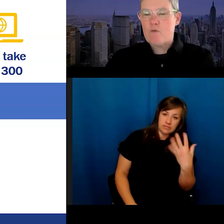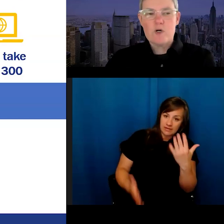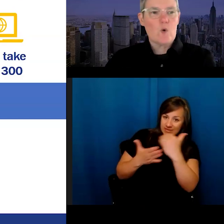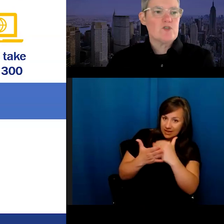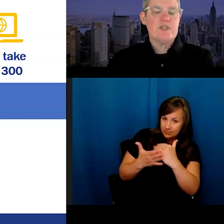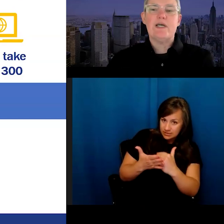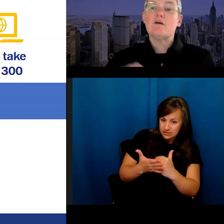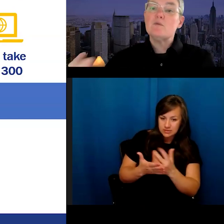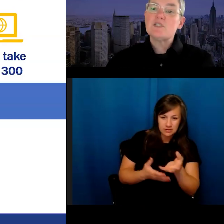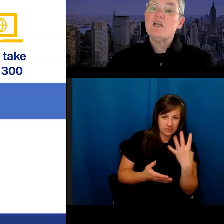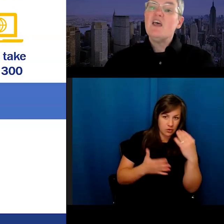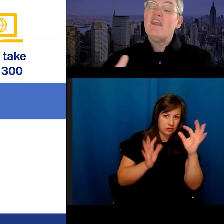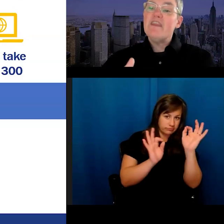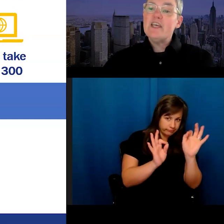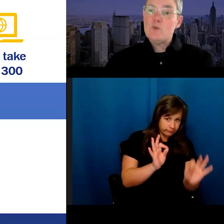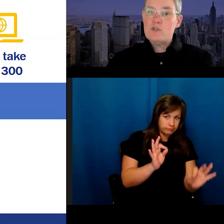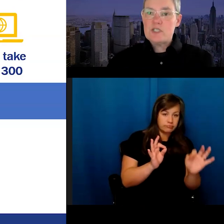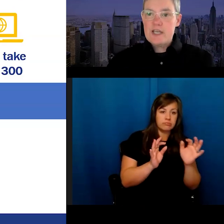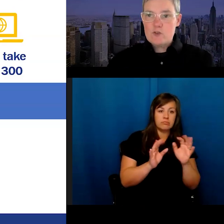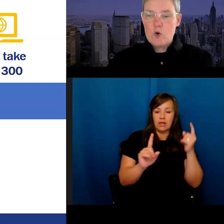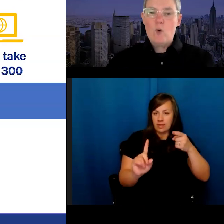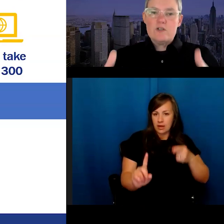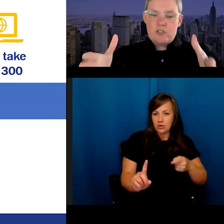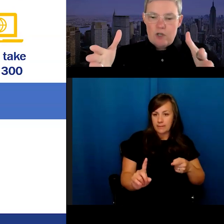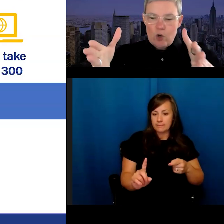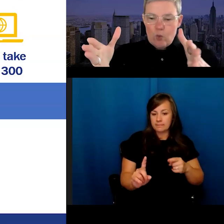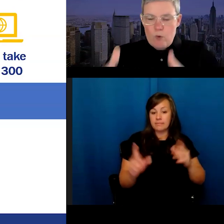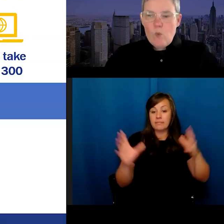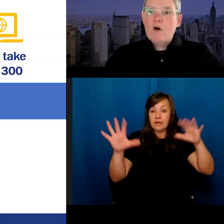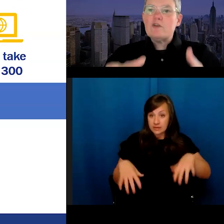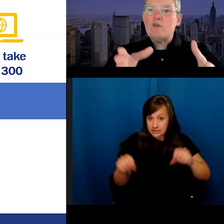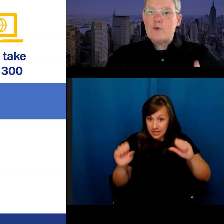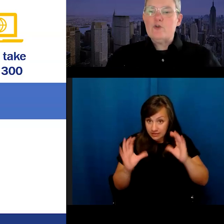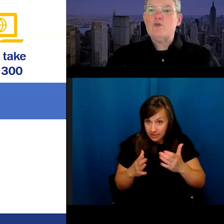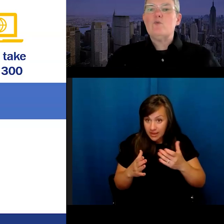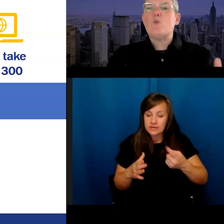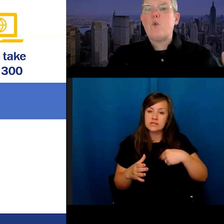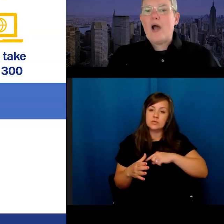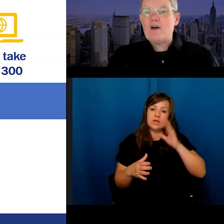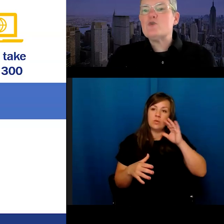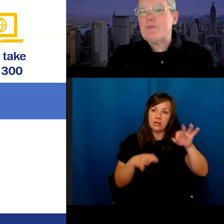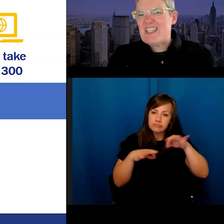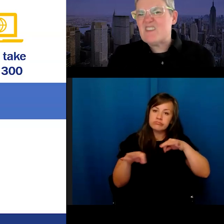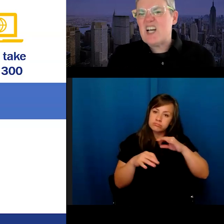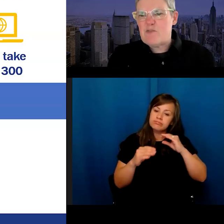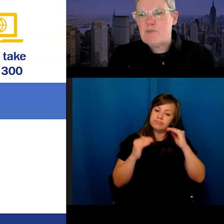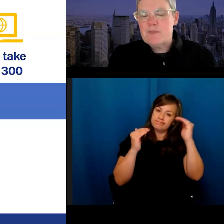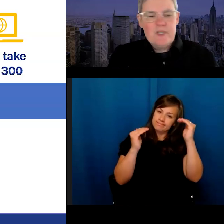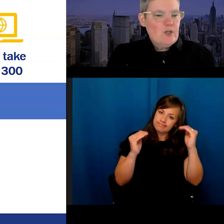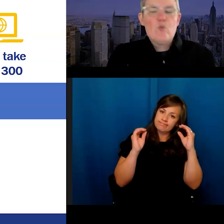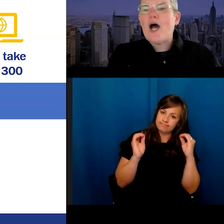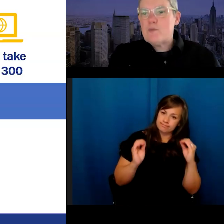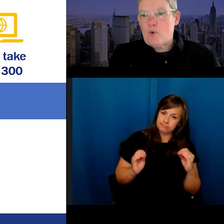the 4 course learning outcomes. Then when you take the course, we will walk you through how you would basically kind